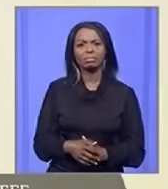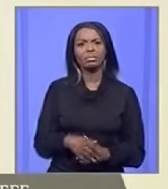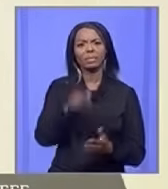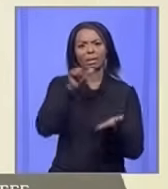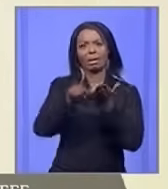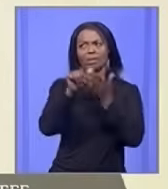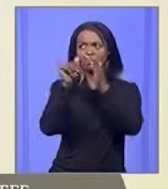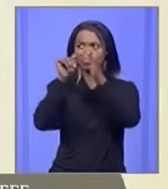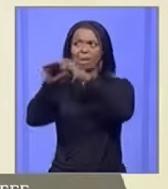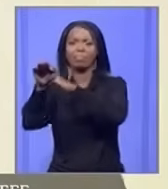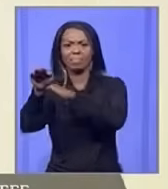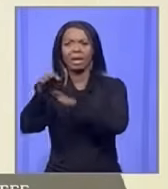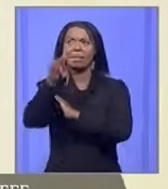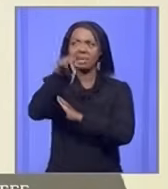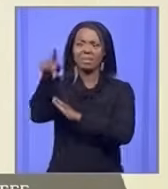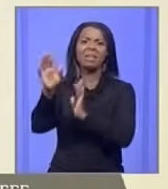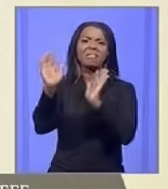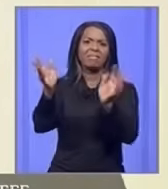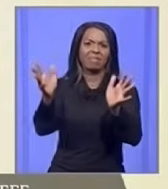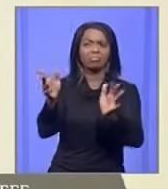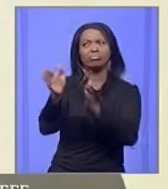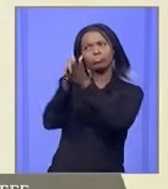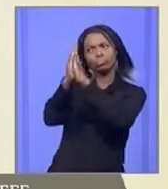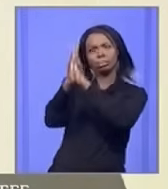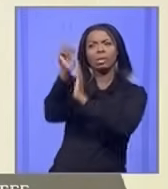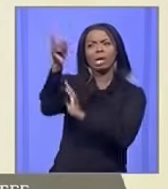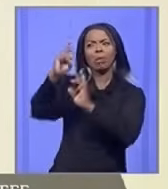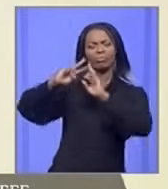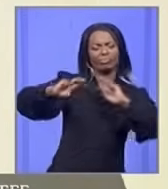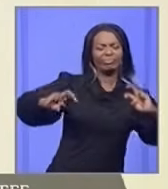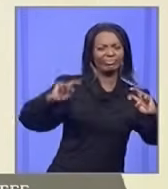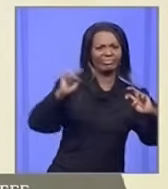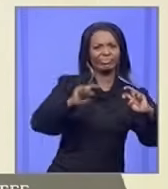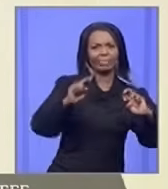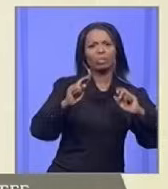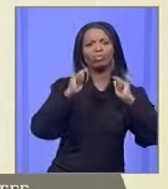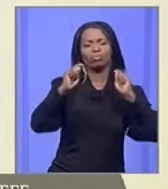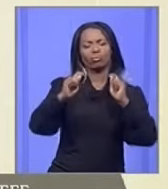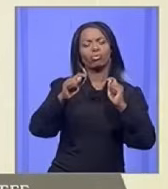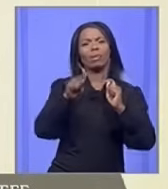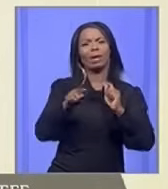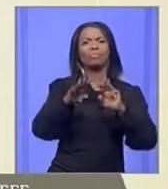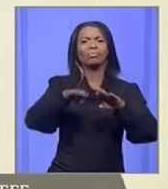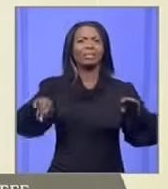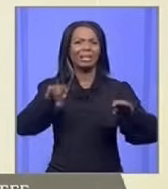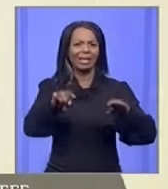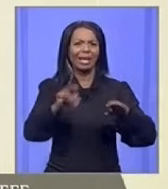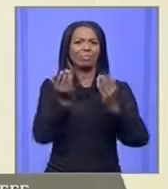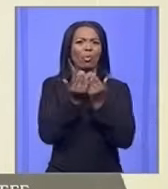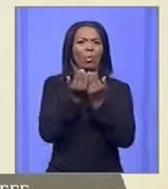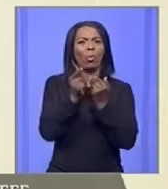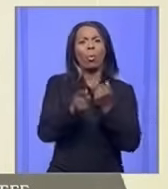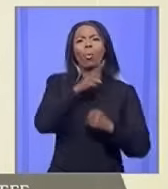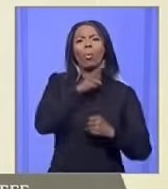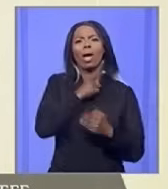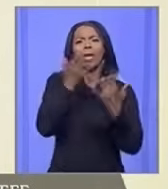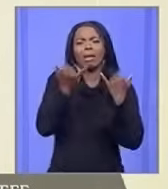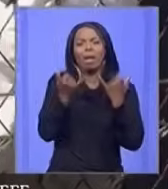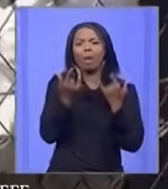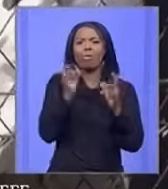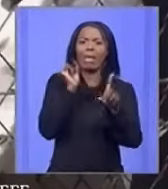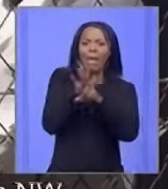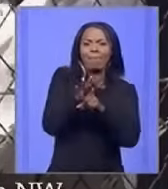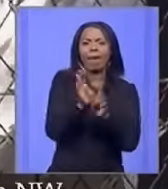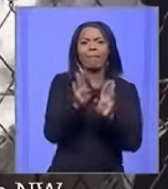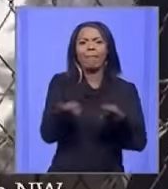yone public protector re mo kopa gore a investigate kganye ya scholar transport ka lebaka la gore e affecta bana ba rona ka tsela e sa